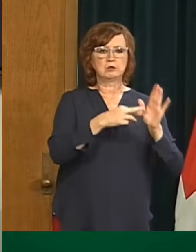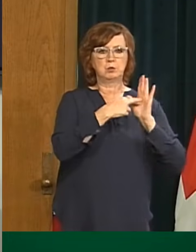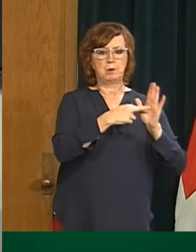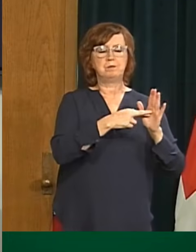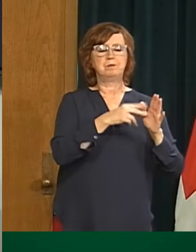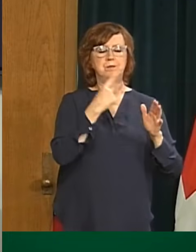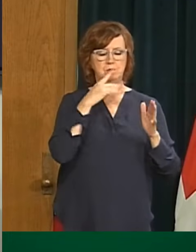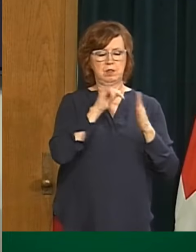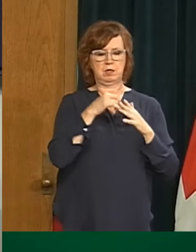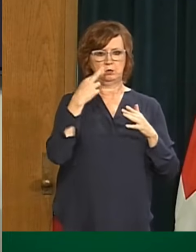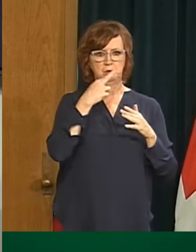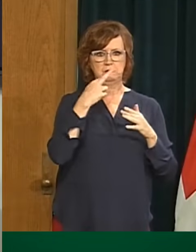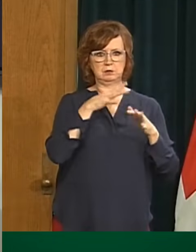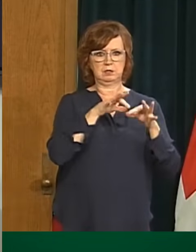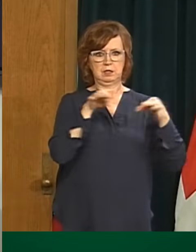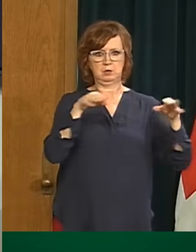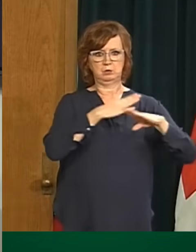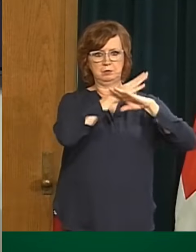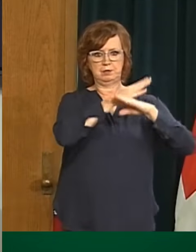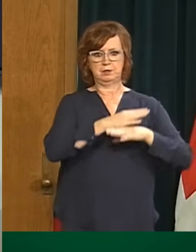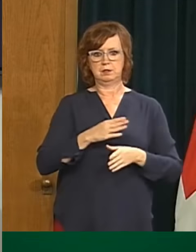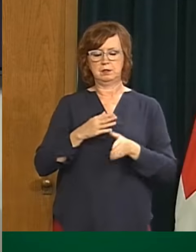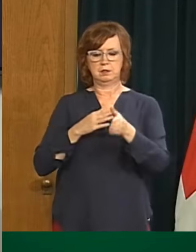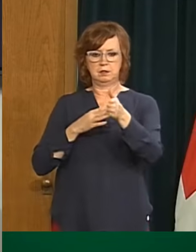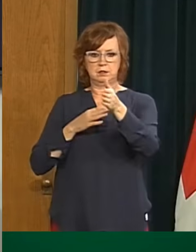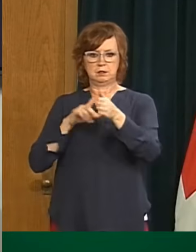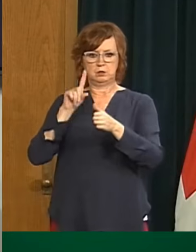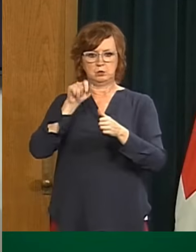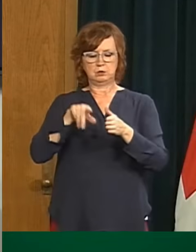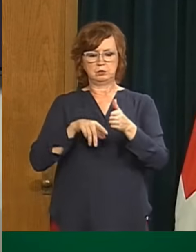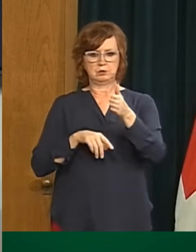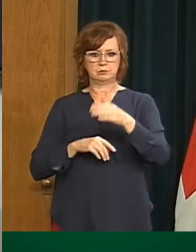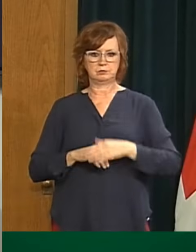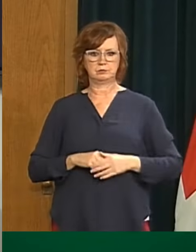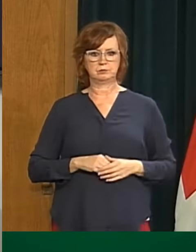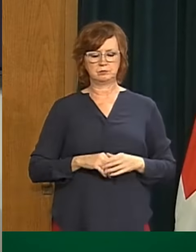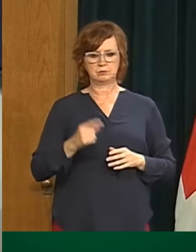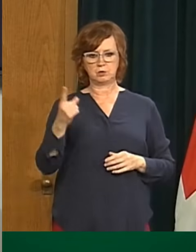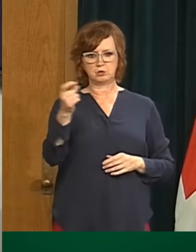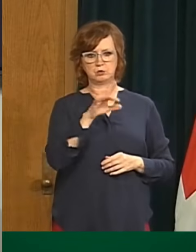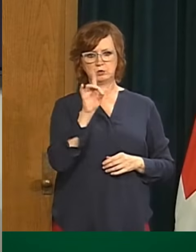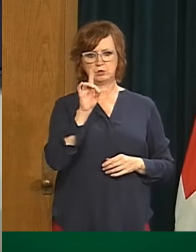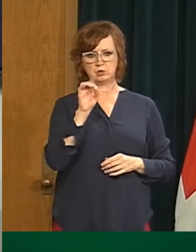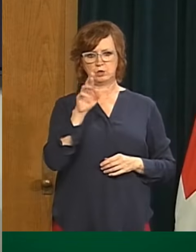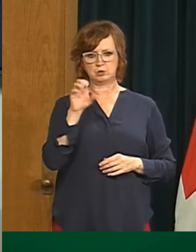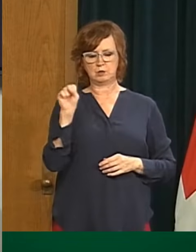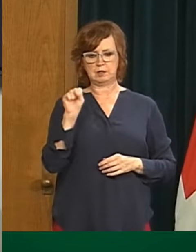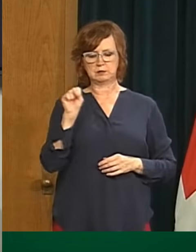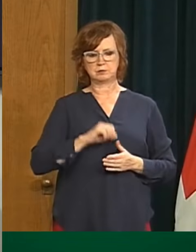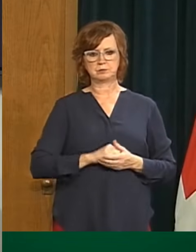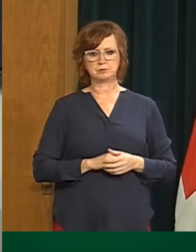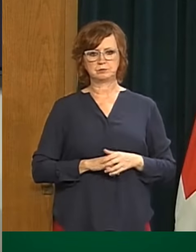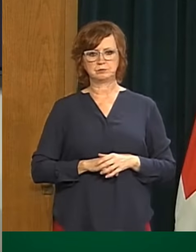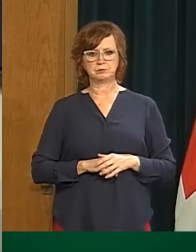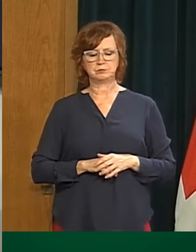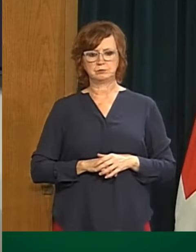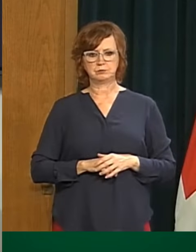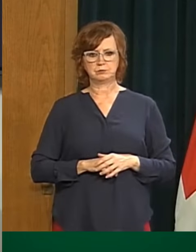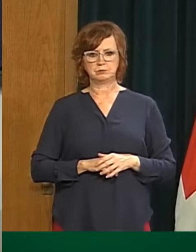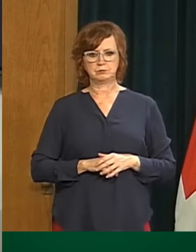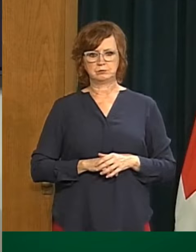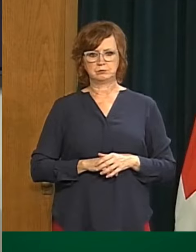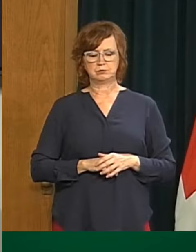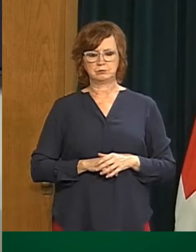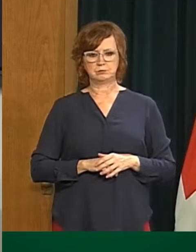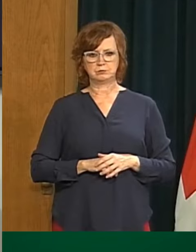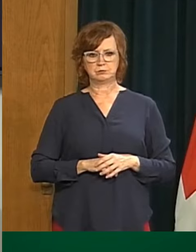We'll take our next question from the floor here, Steph. Yeah, Dr. Shahab, why is it that you mentioned you brought in door-to-door